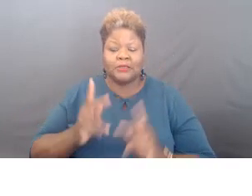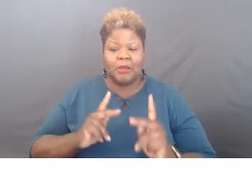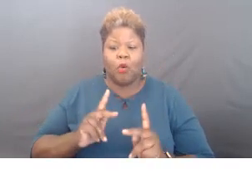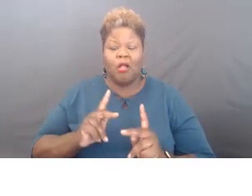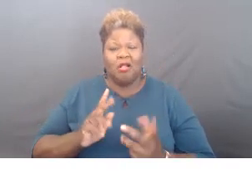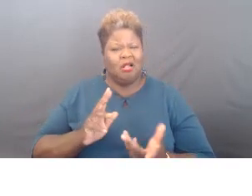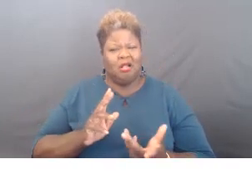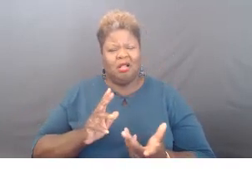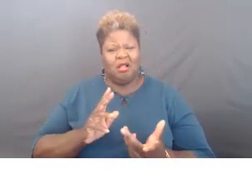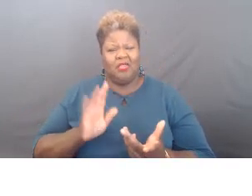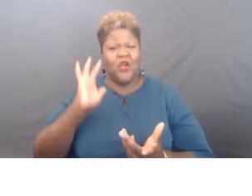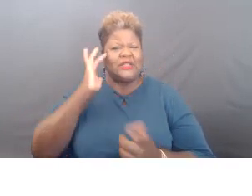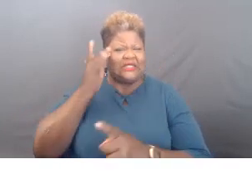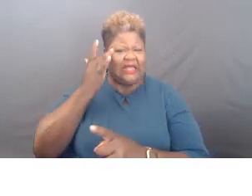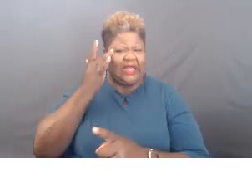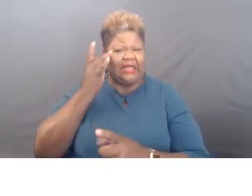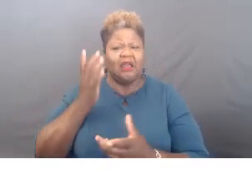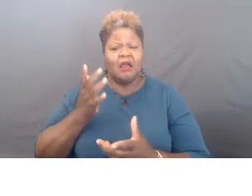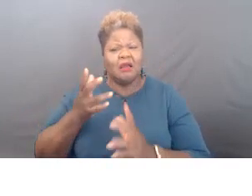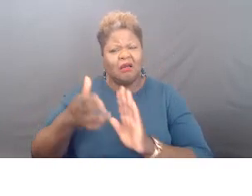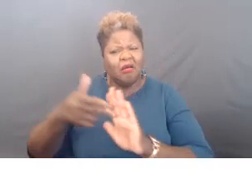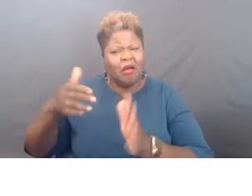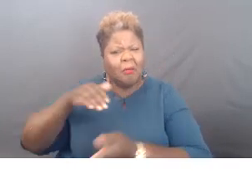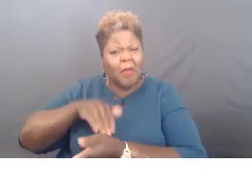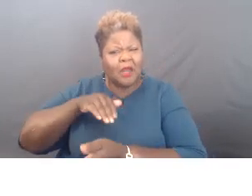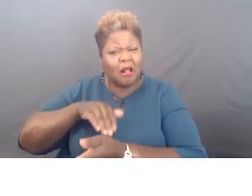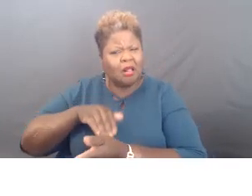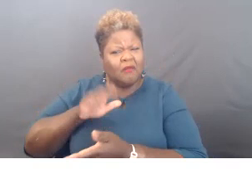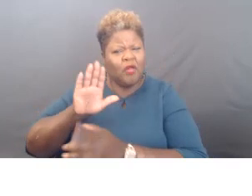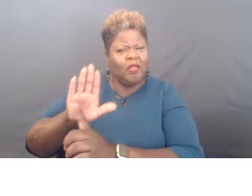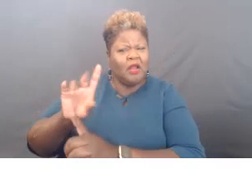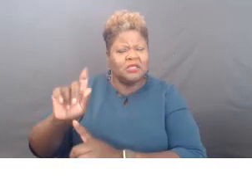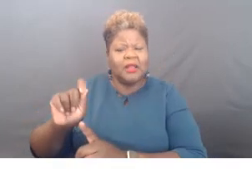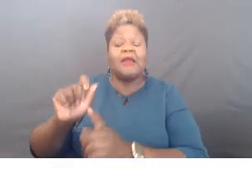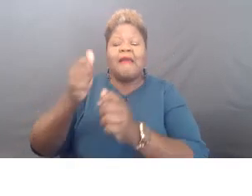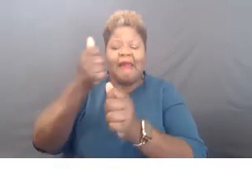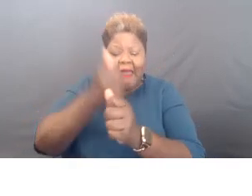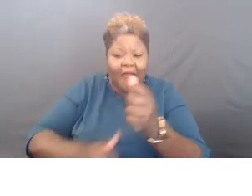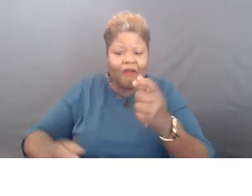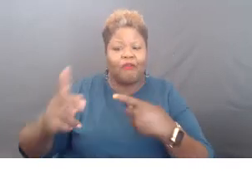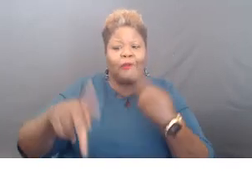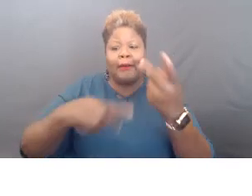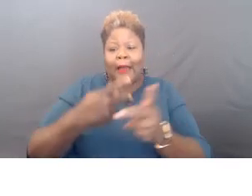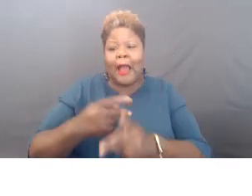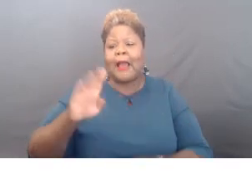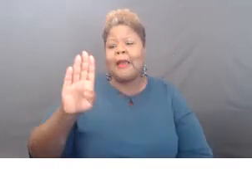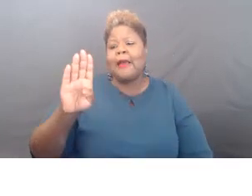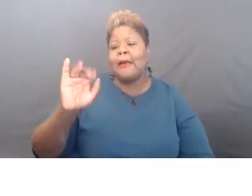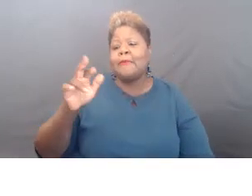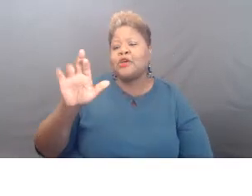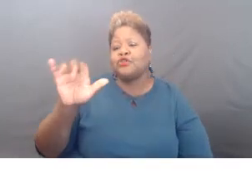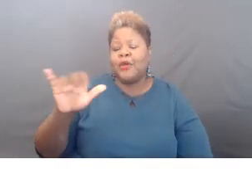them like they have a disability. So like I've said before, every single form of bigotry has some